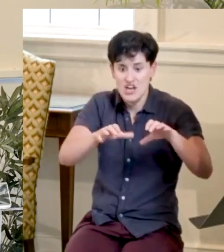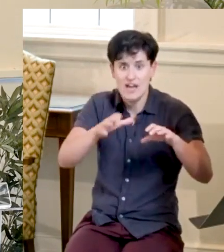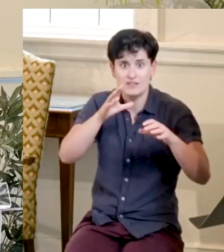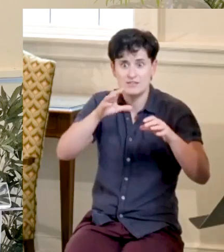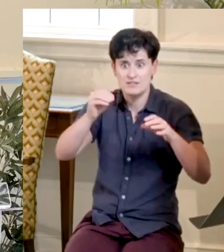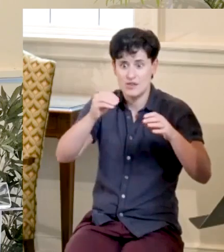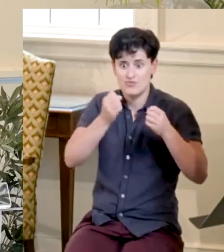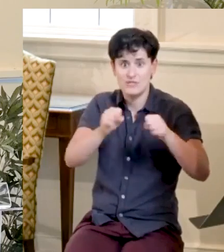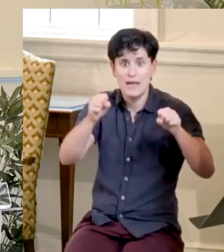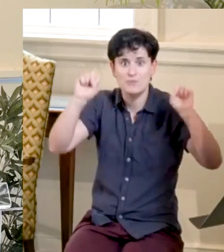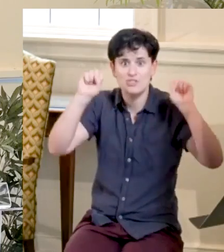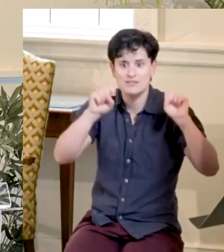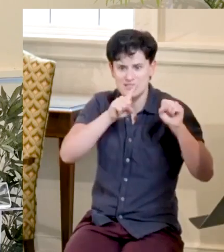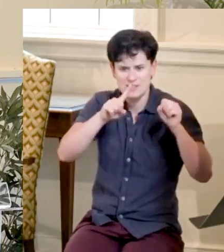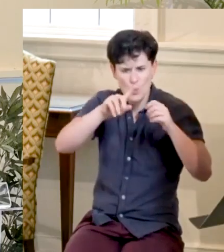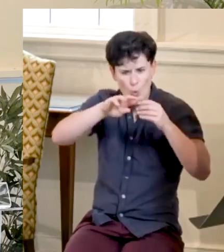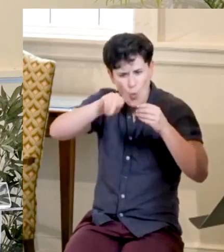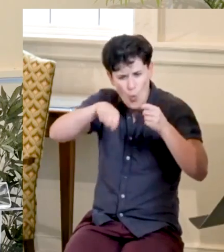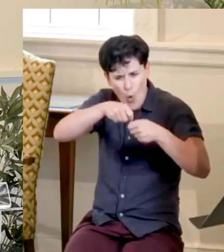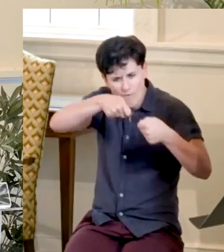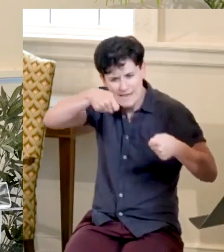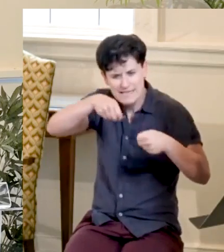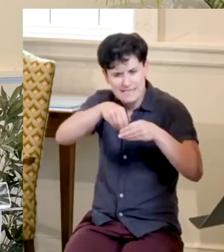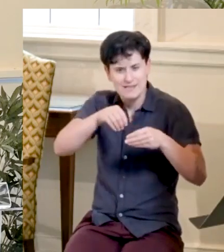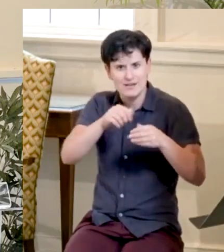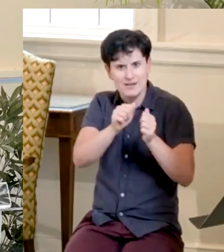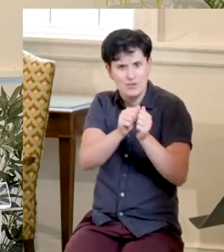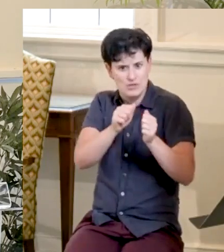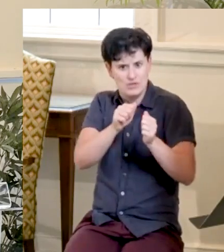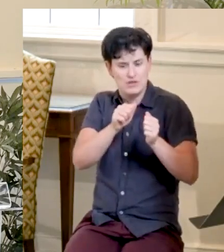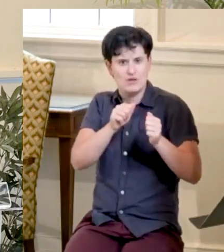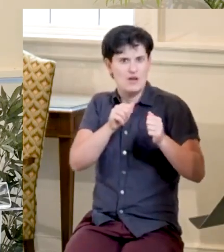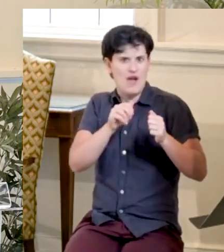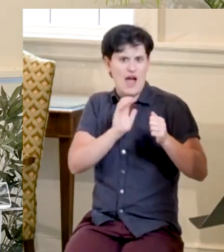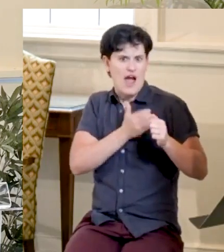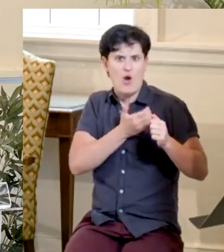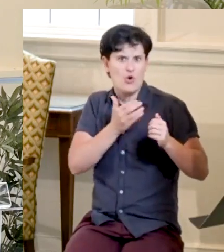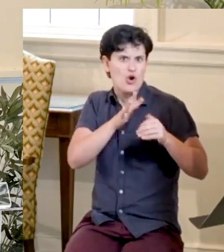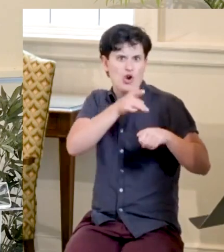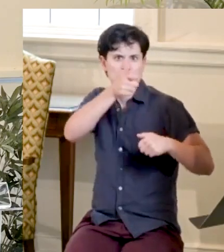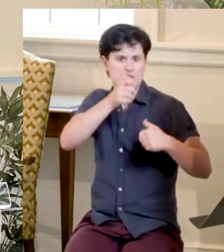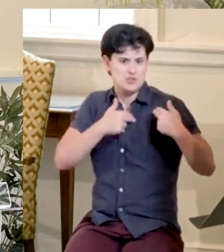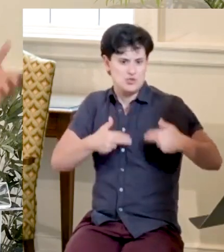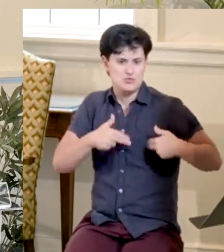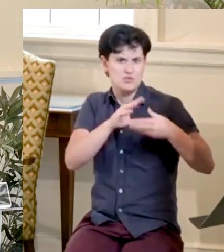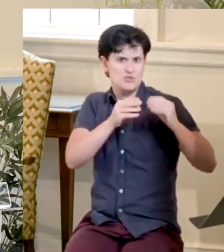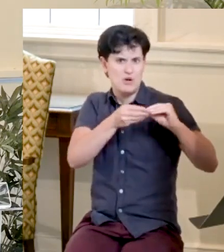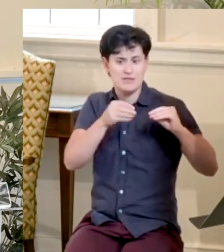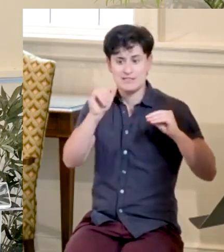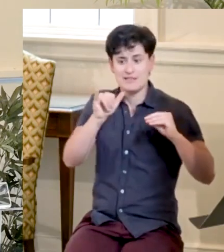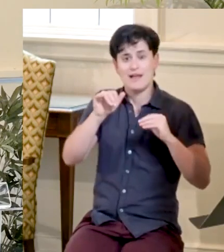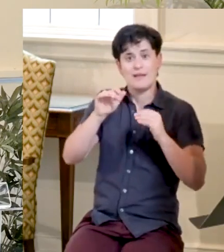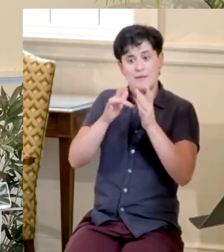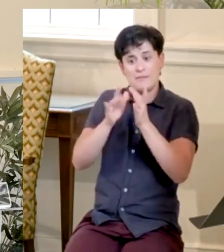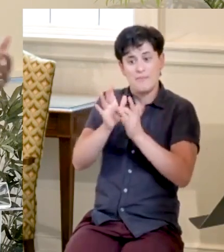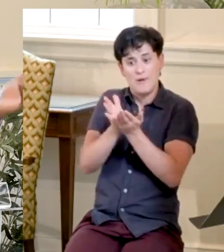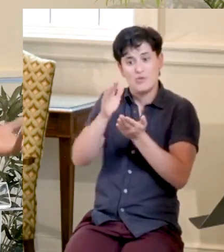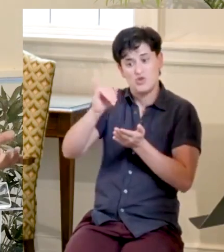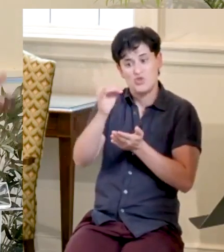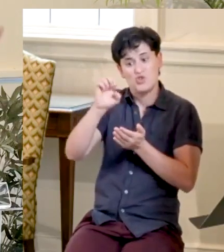truths. Take the biblical story, Joseph. Whether we read it as history, myth,